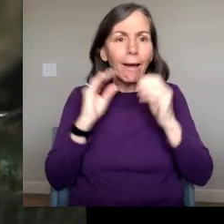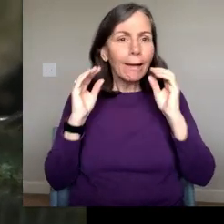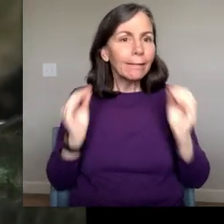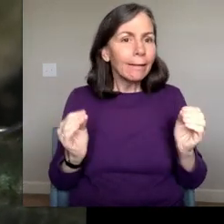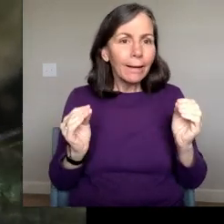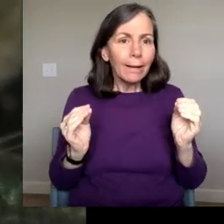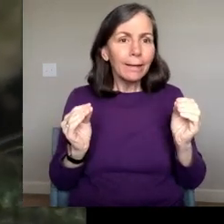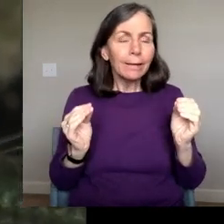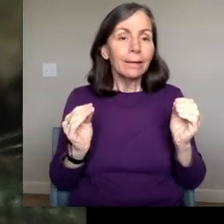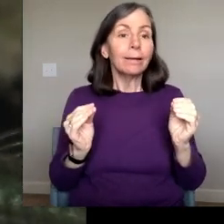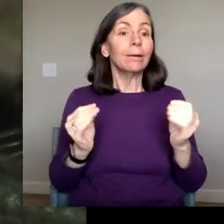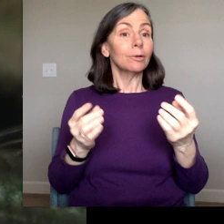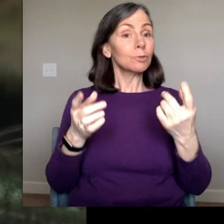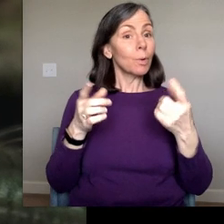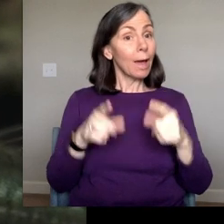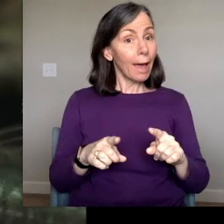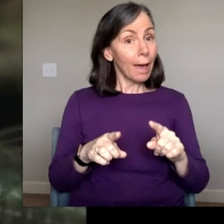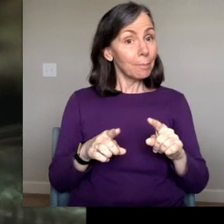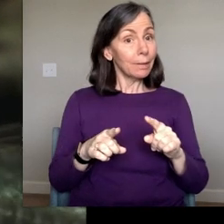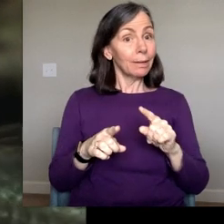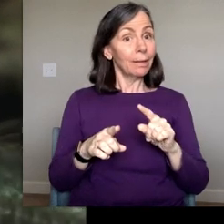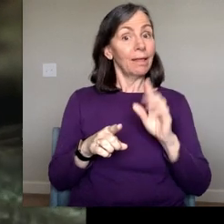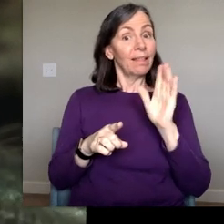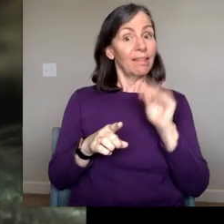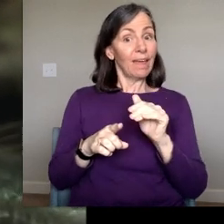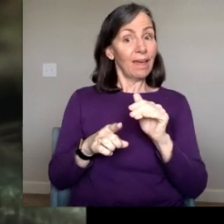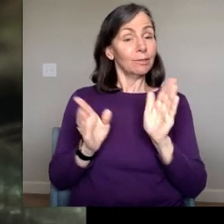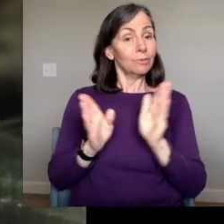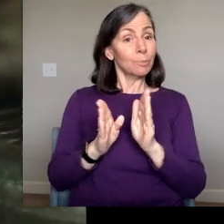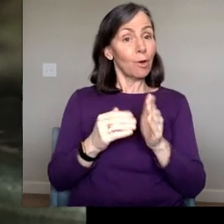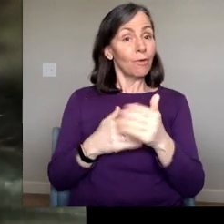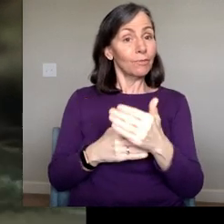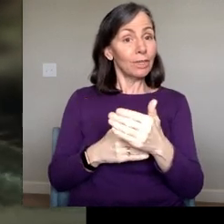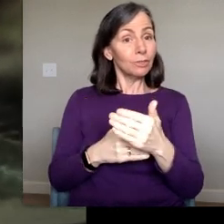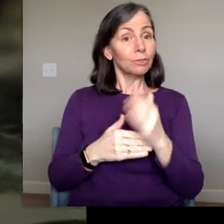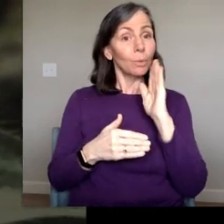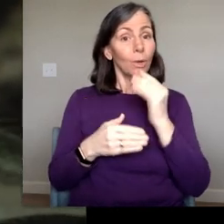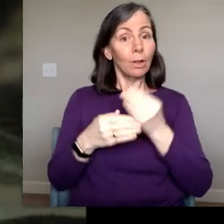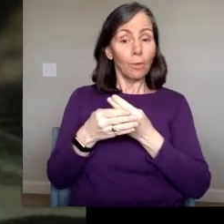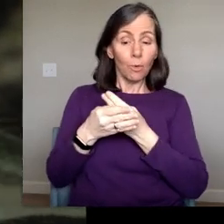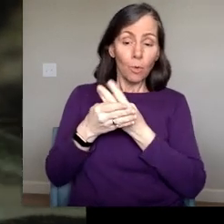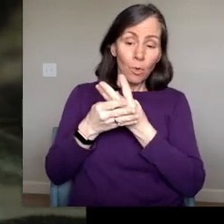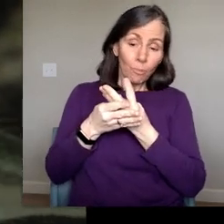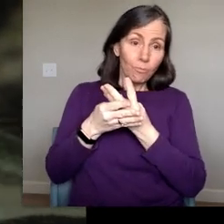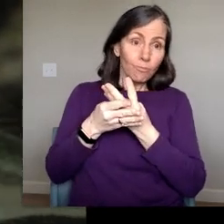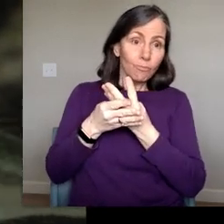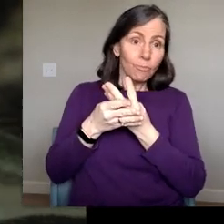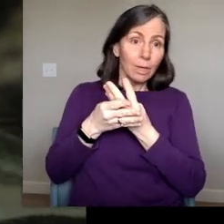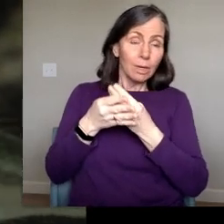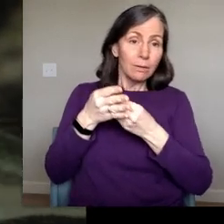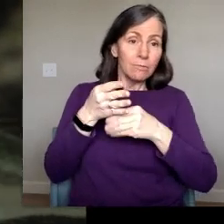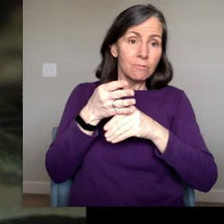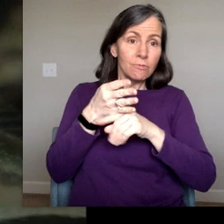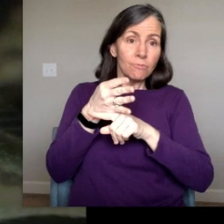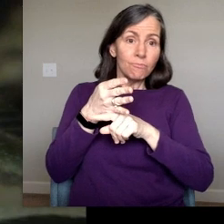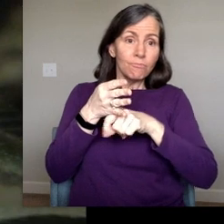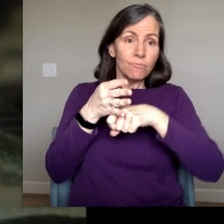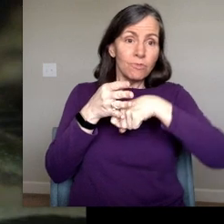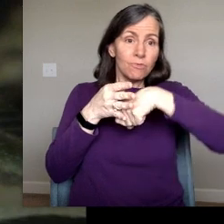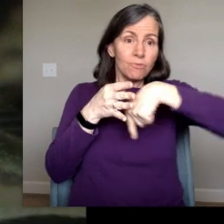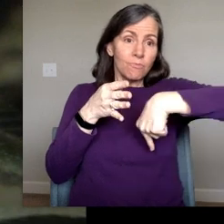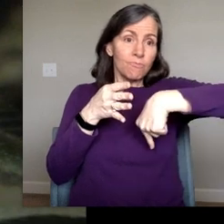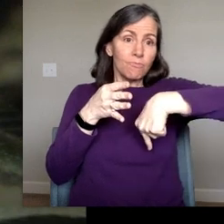So, sticklebacks evolved body armor, bony plates on their side, and long, sharp spines coming off